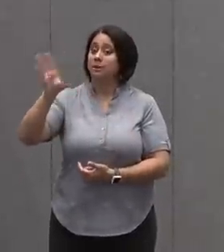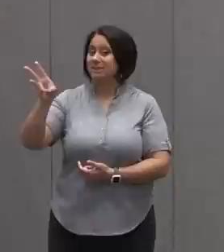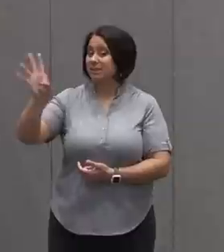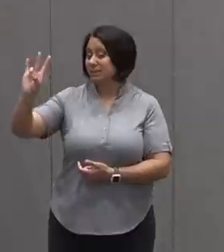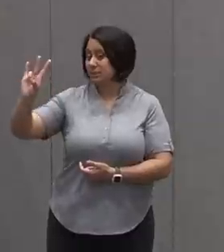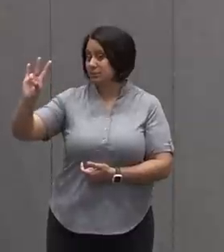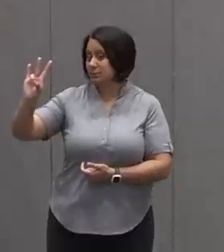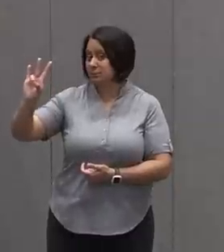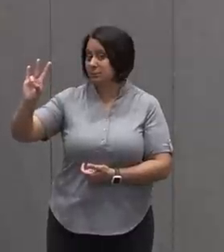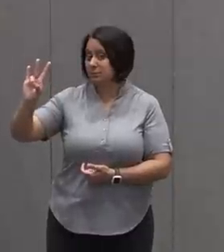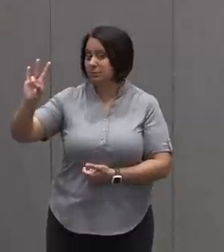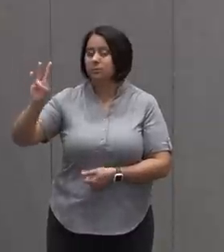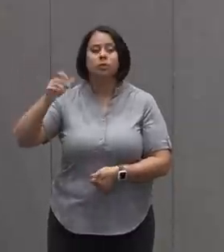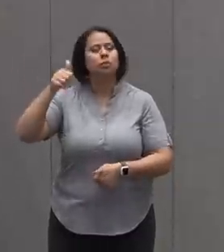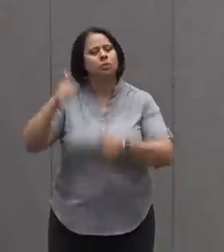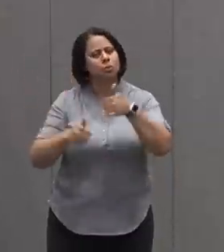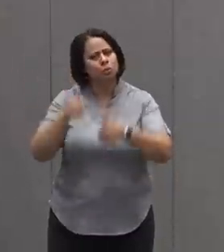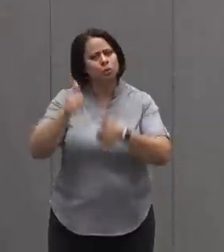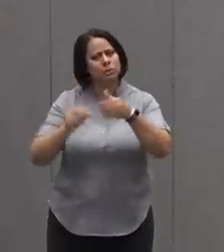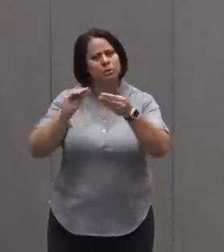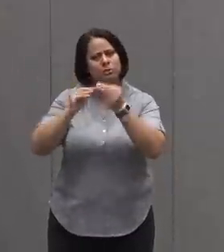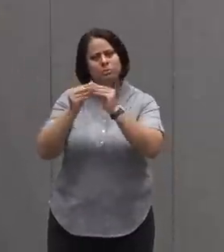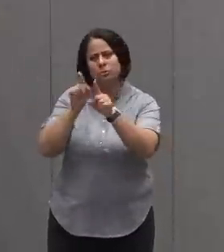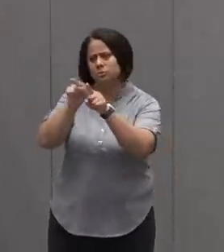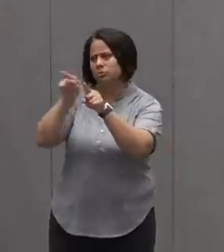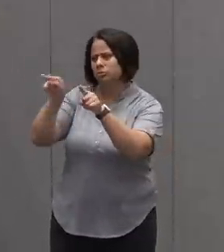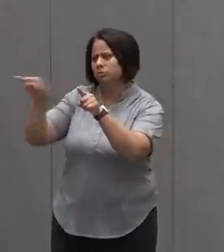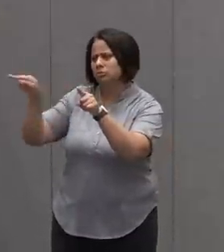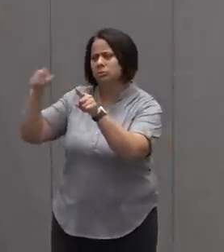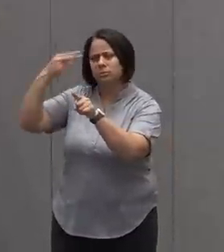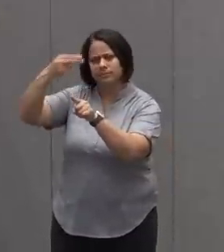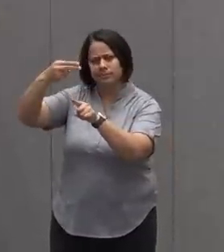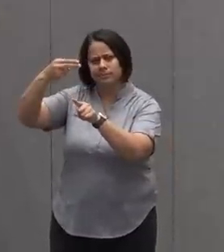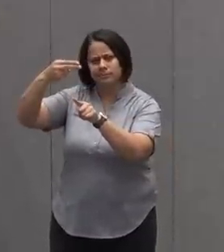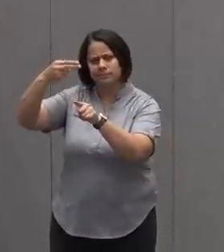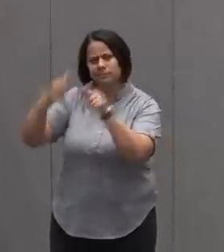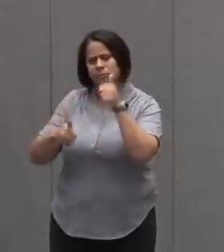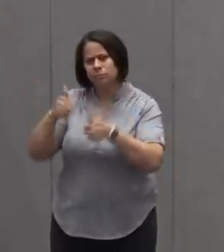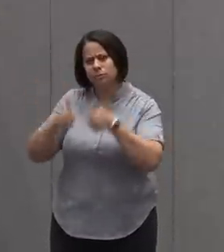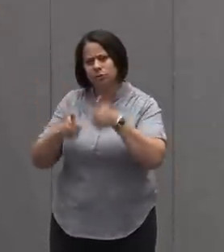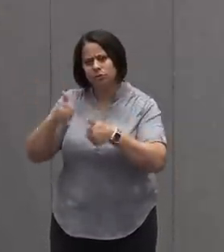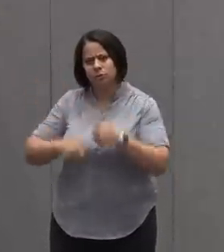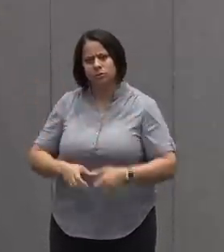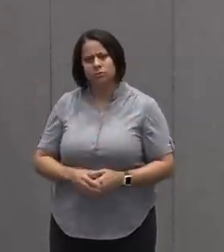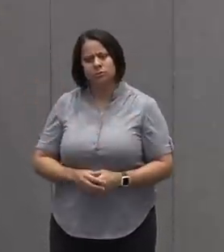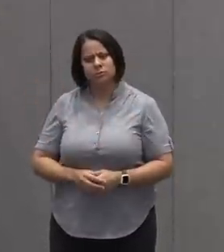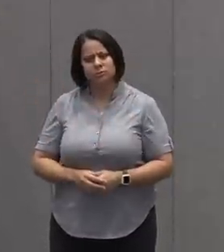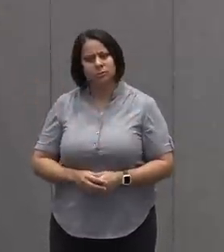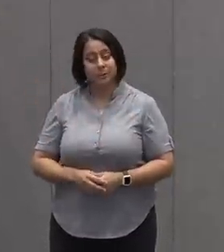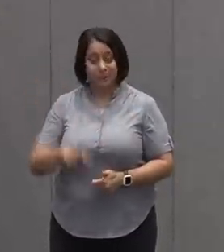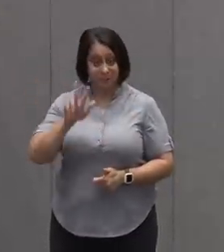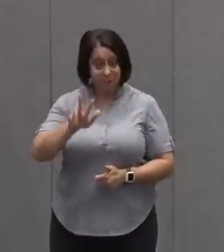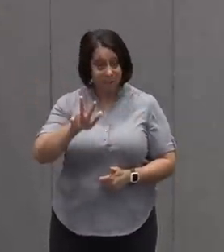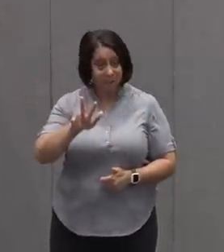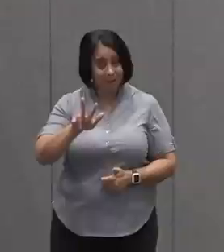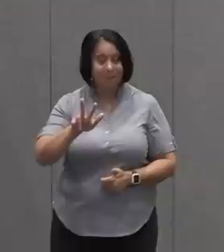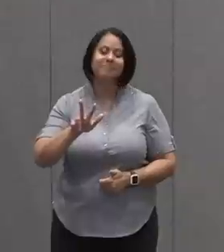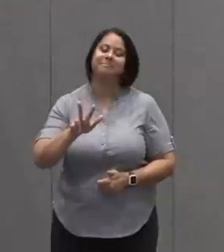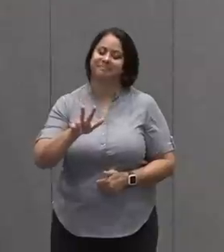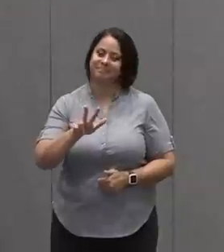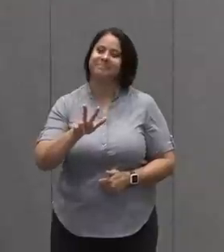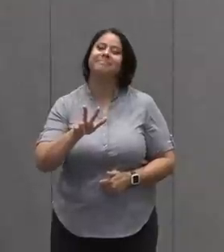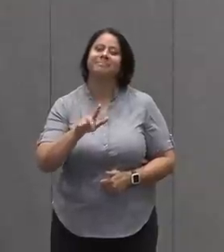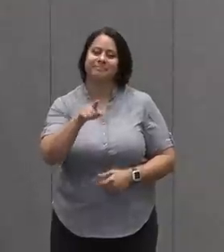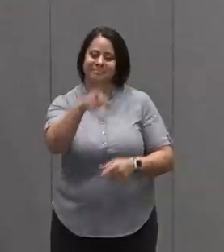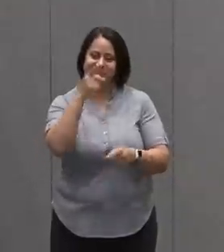1,367. Which digit is going to go in our hundreds place? Oh, if you said the three, because when